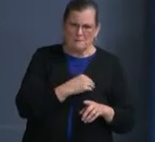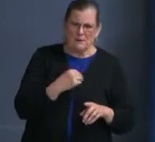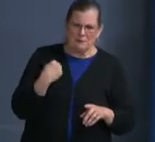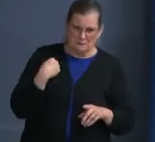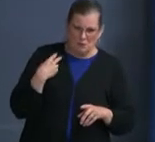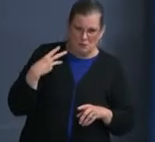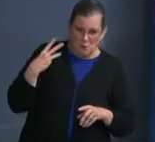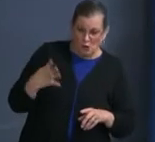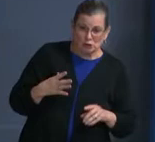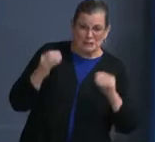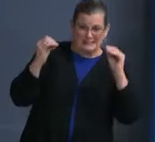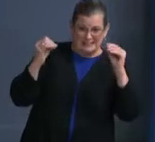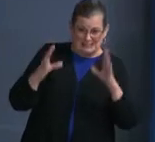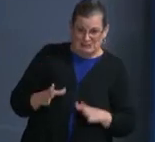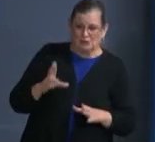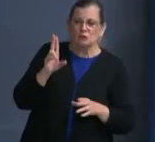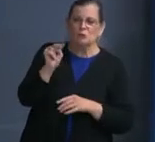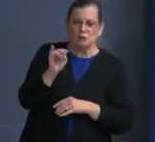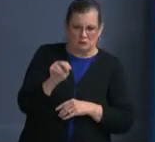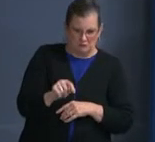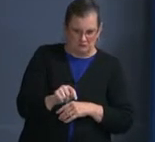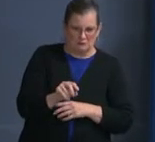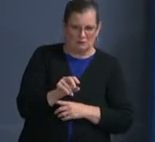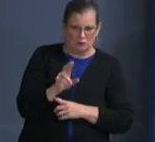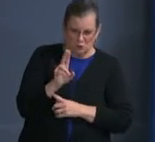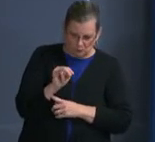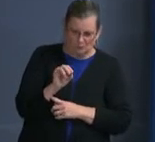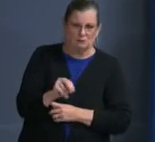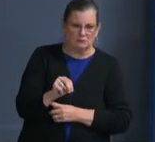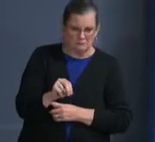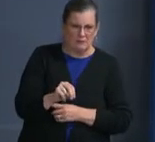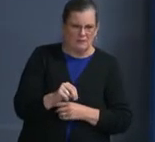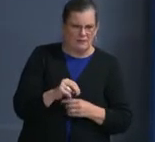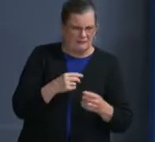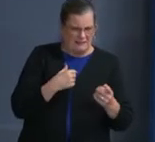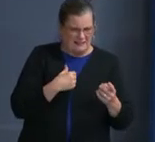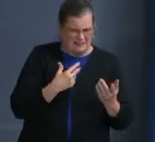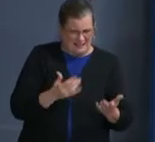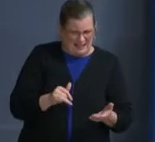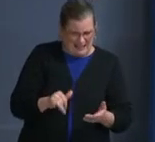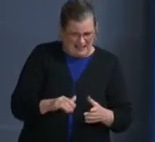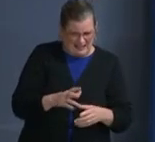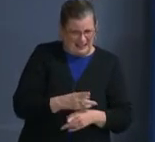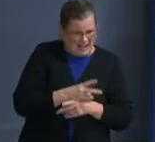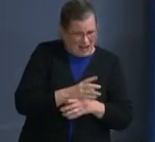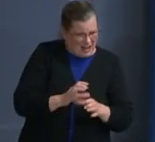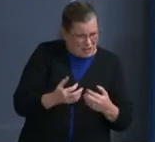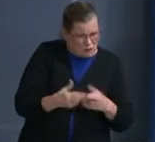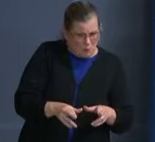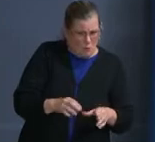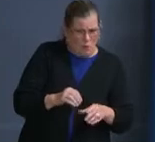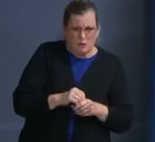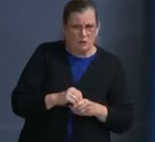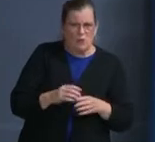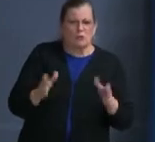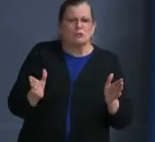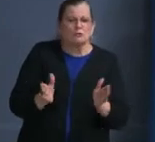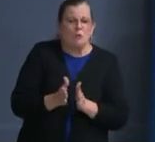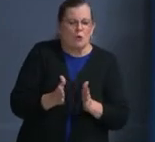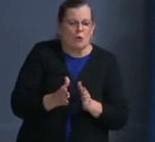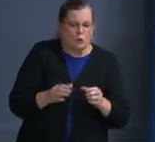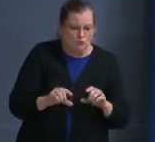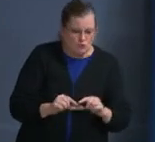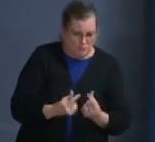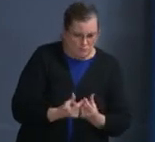are not significant numbers, but there are some. In the care classrooms or small group learning? Small group learning. Small group learning, okay.